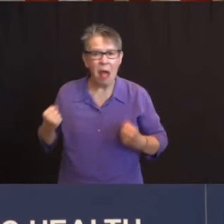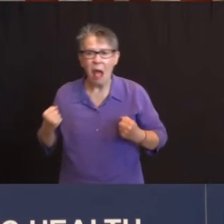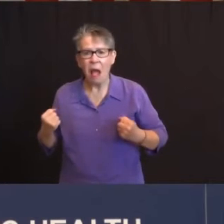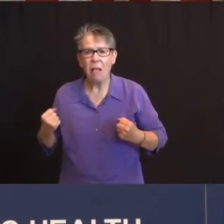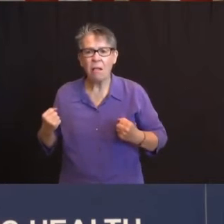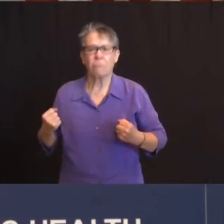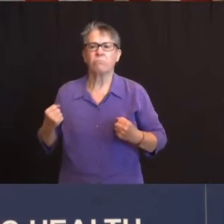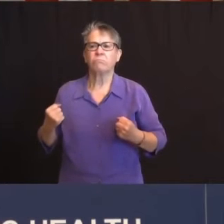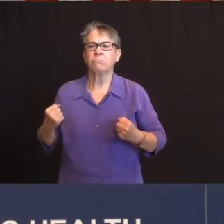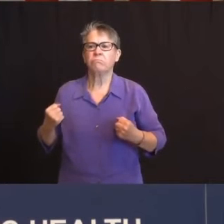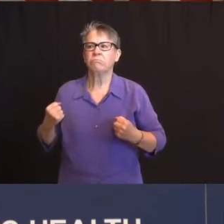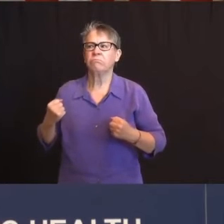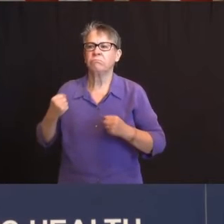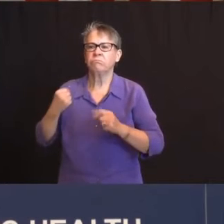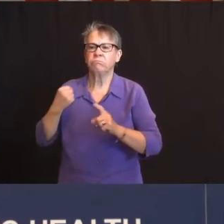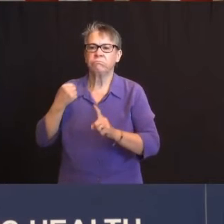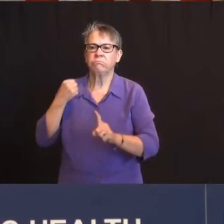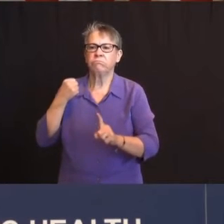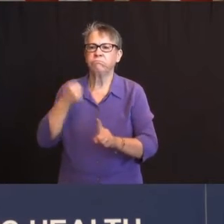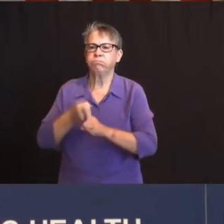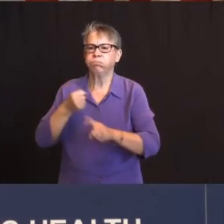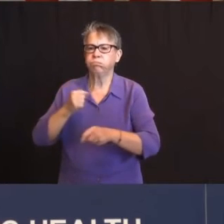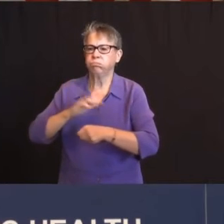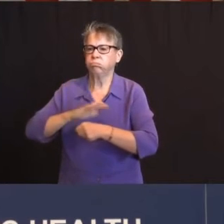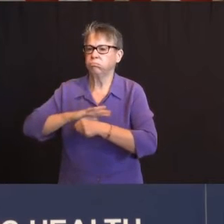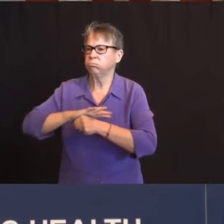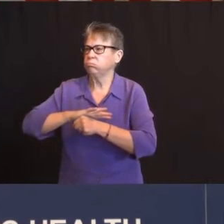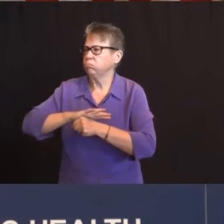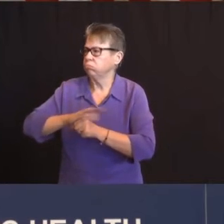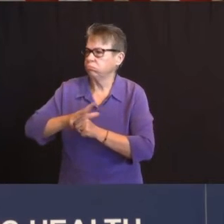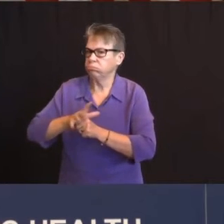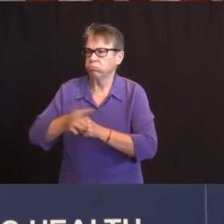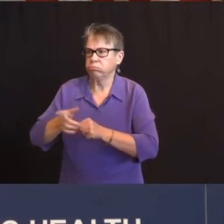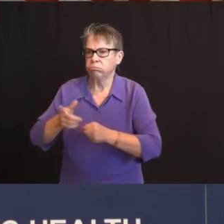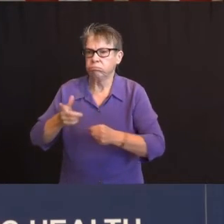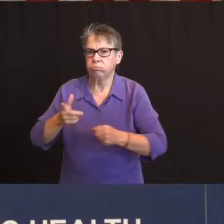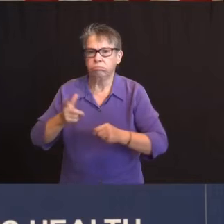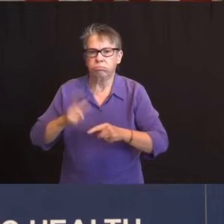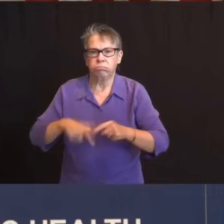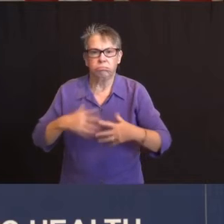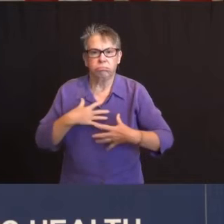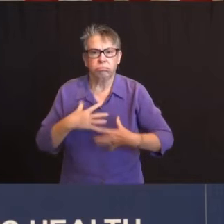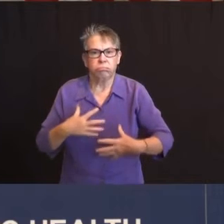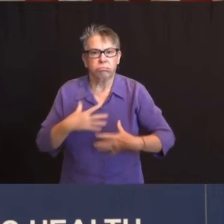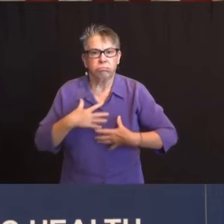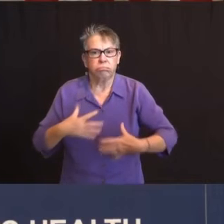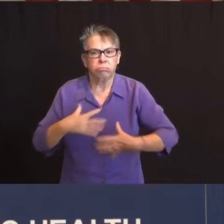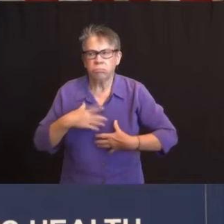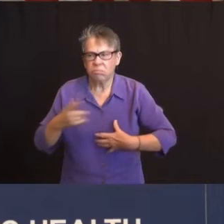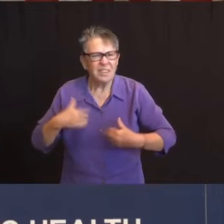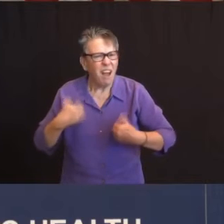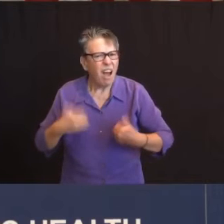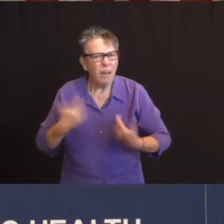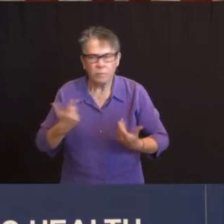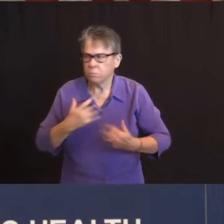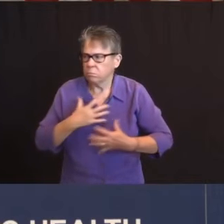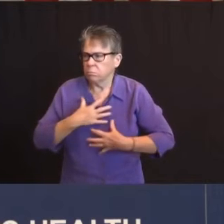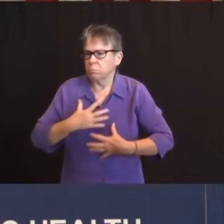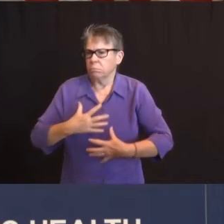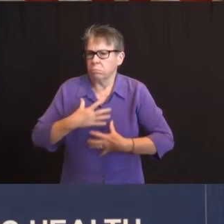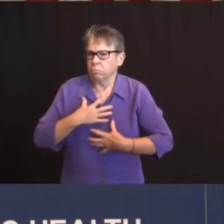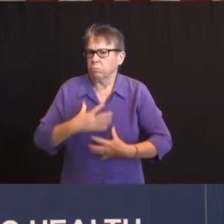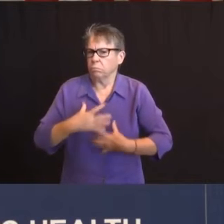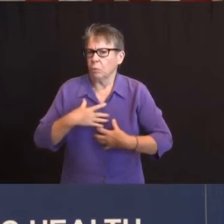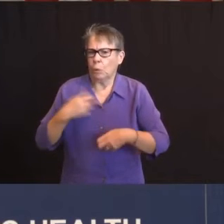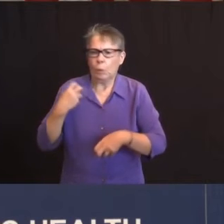how hard it was for him to catch his breath. So I know we've been sitting here, I think 9 months, talking about vulnerable